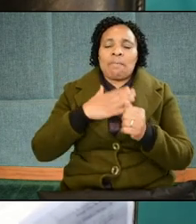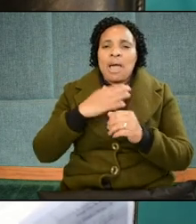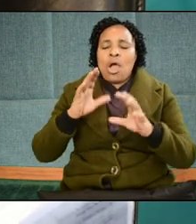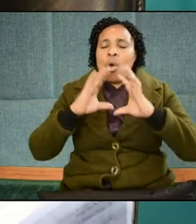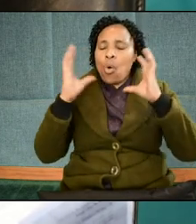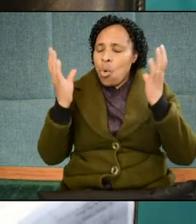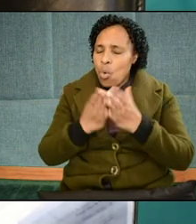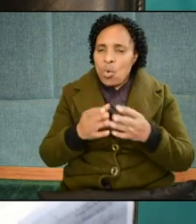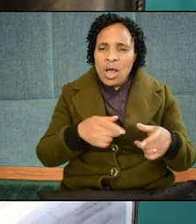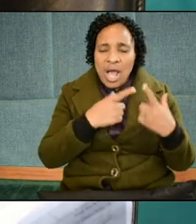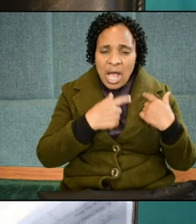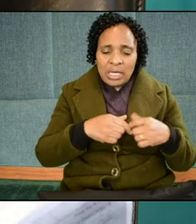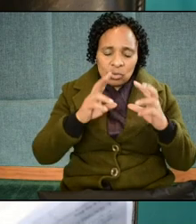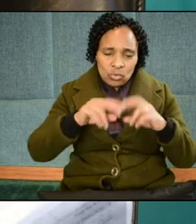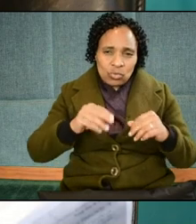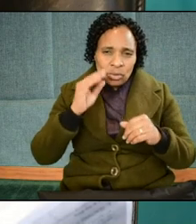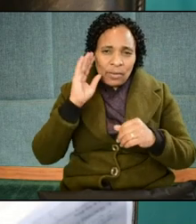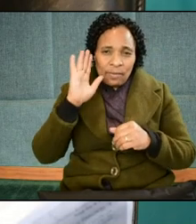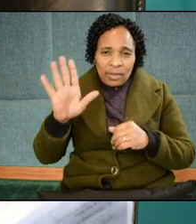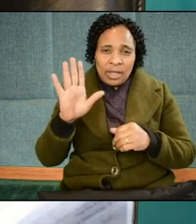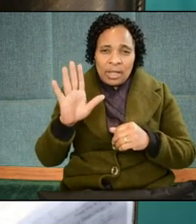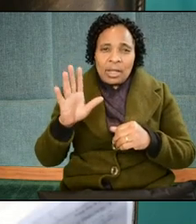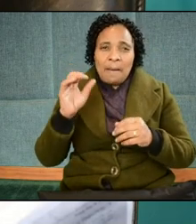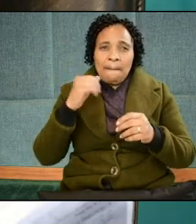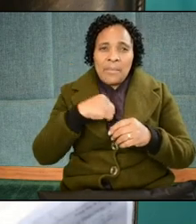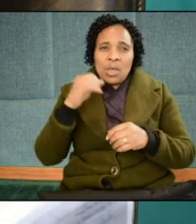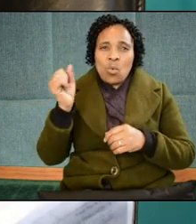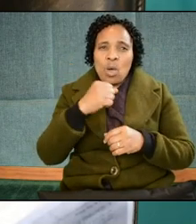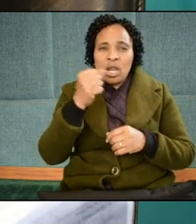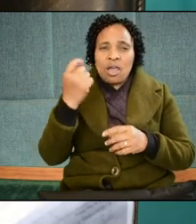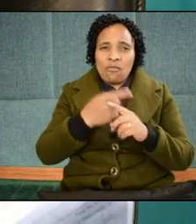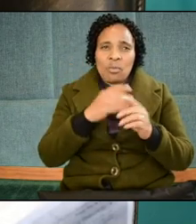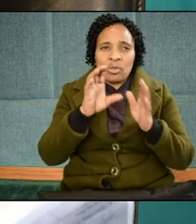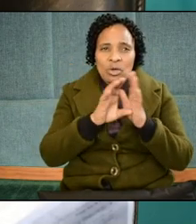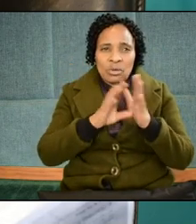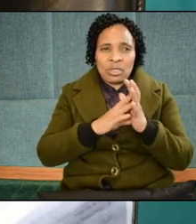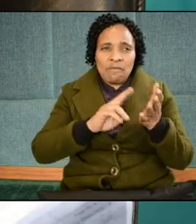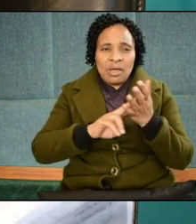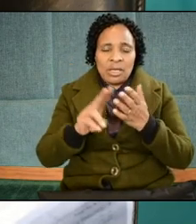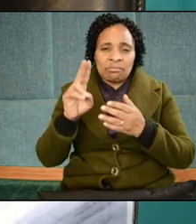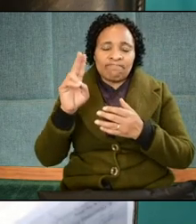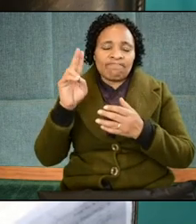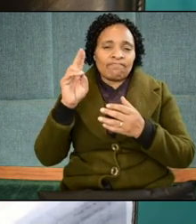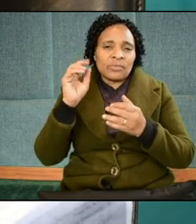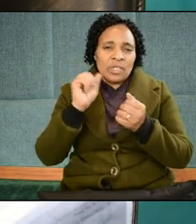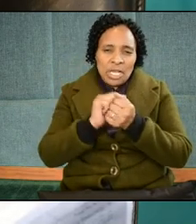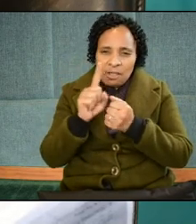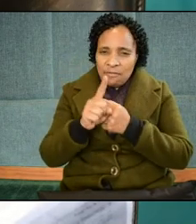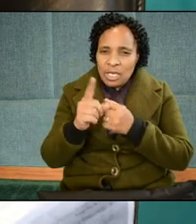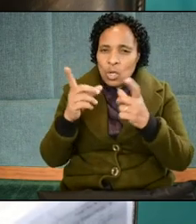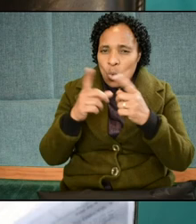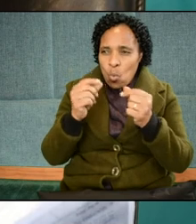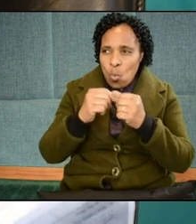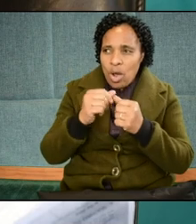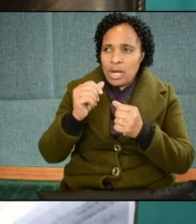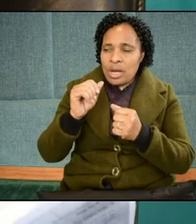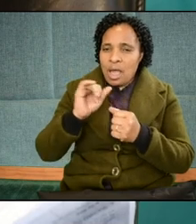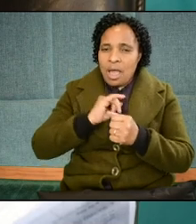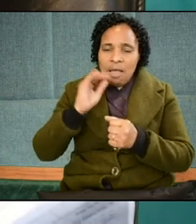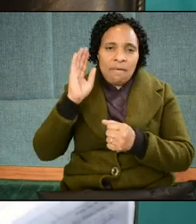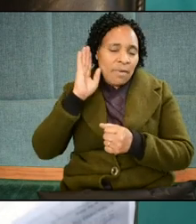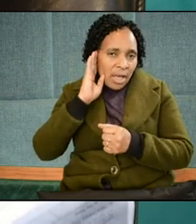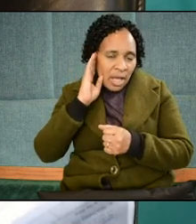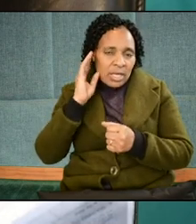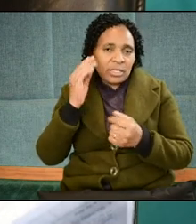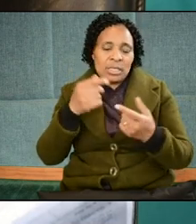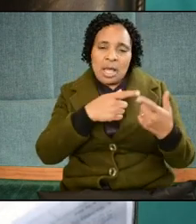have I sought thee. Oh, let me not wander from thy commandments. And finally, verse 11, thy word have I hid in my